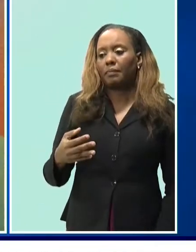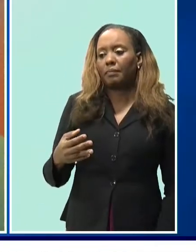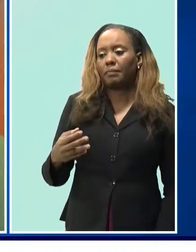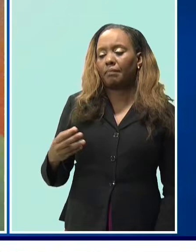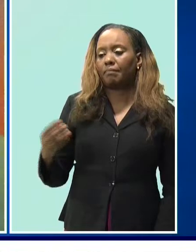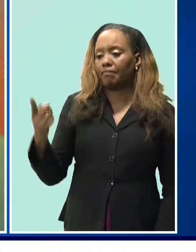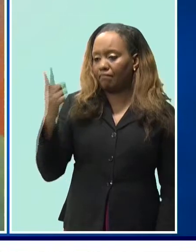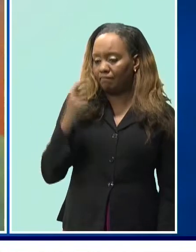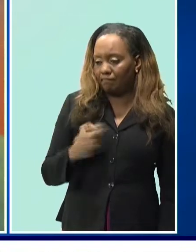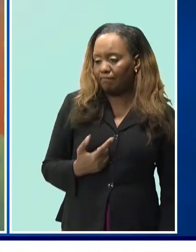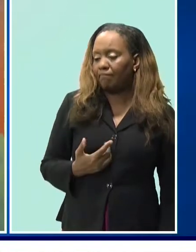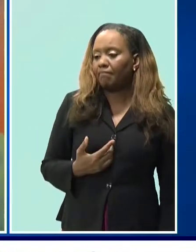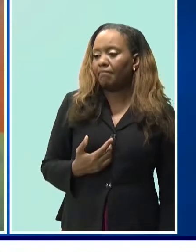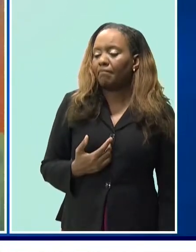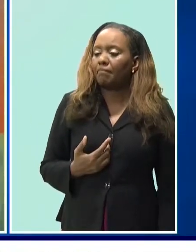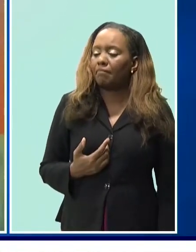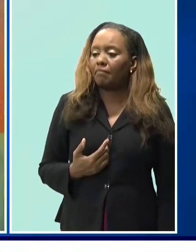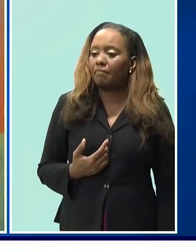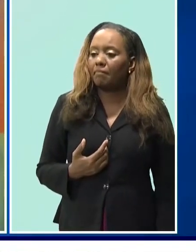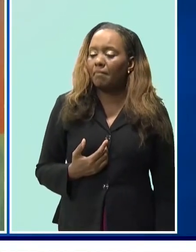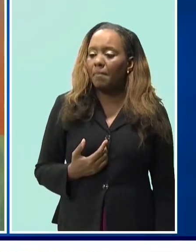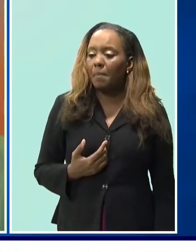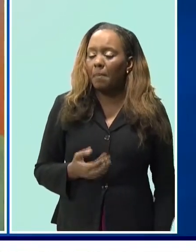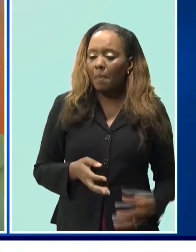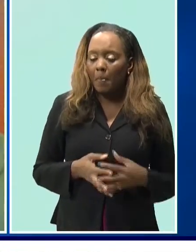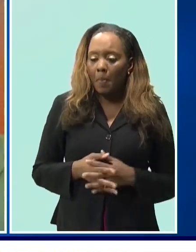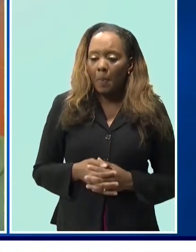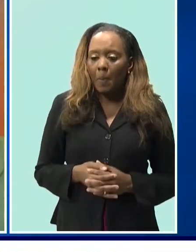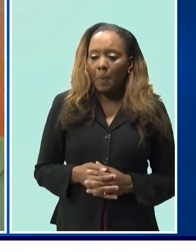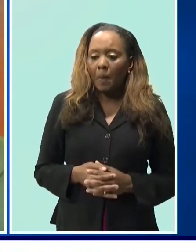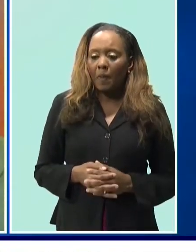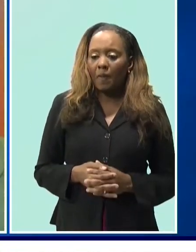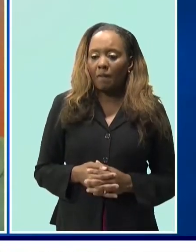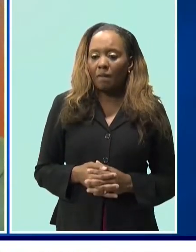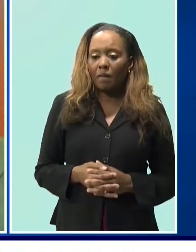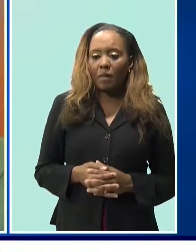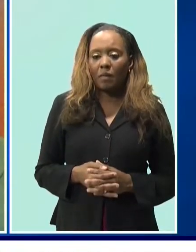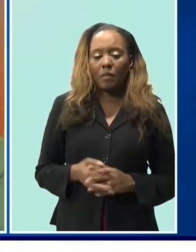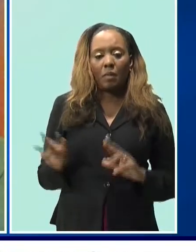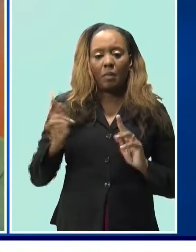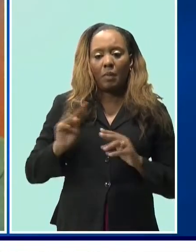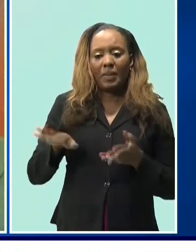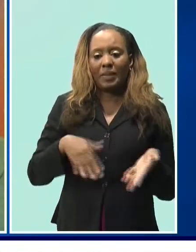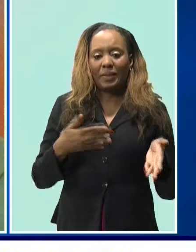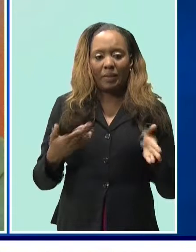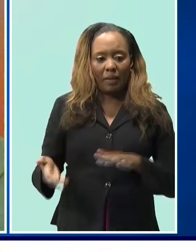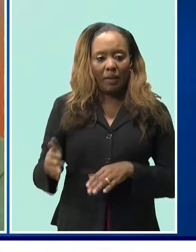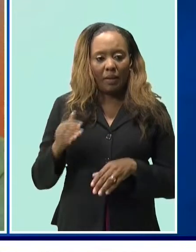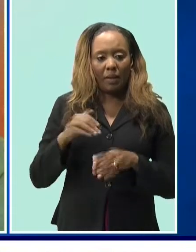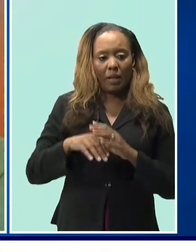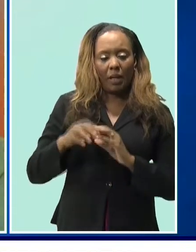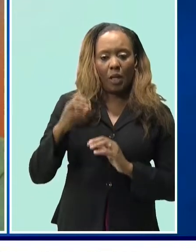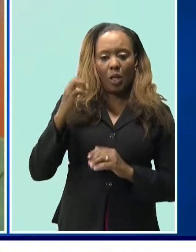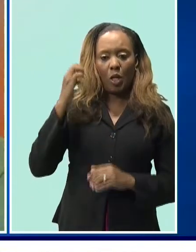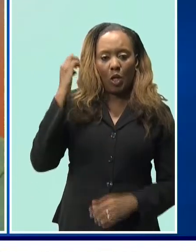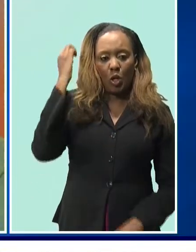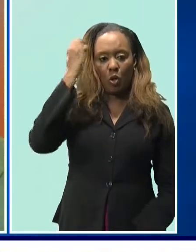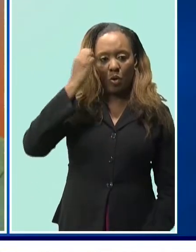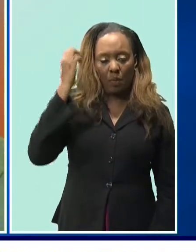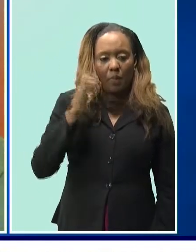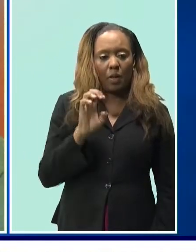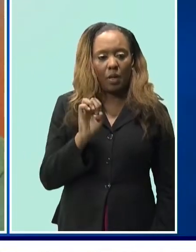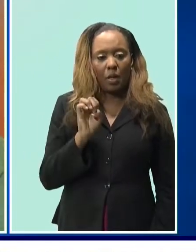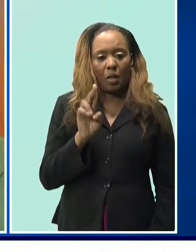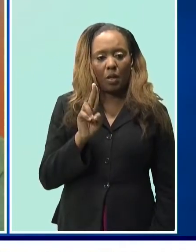where necessary. There were reports of deaths in Europe among elderly people, and one